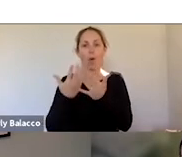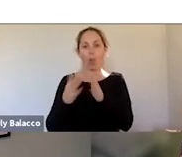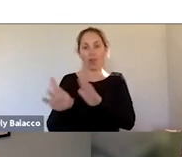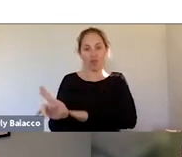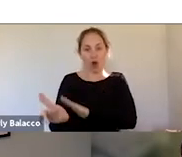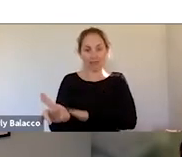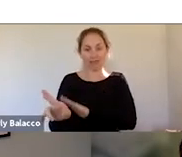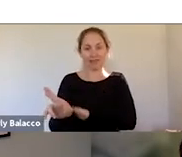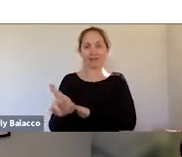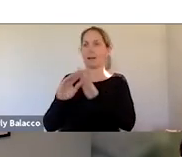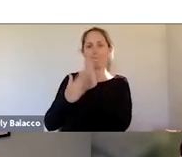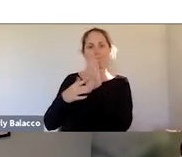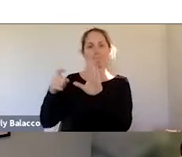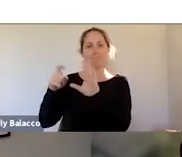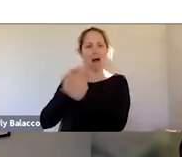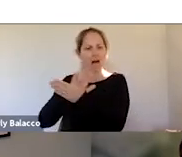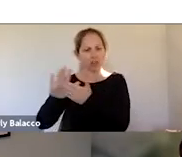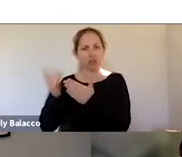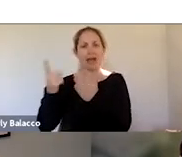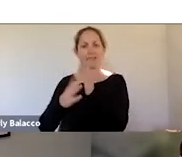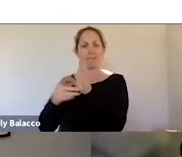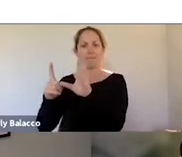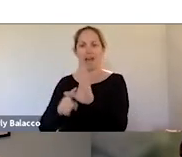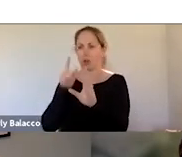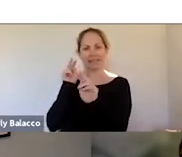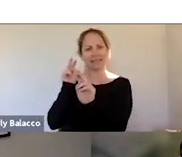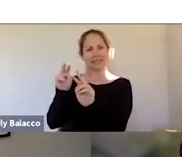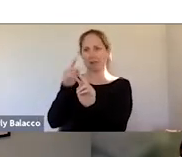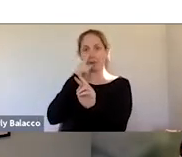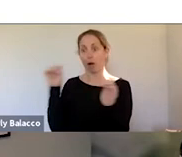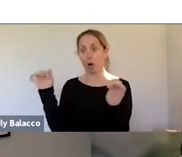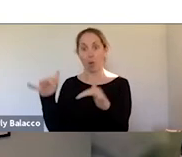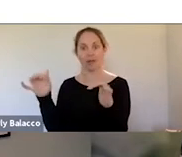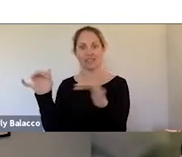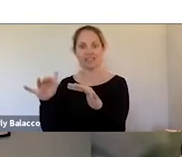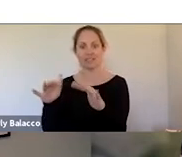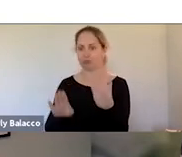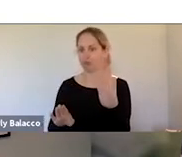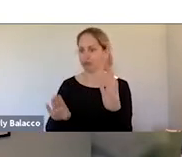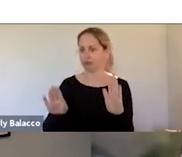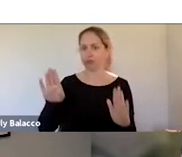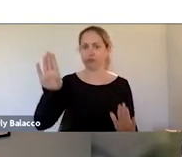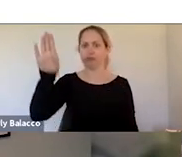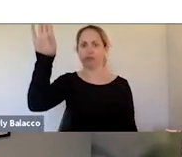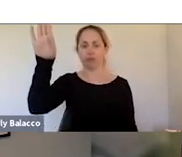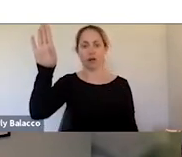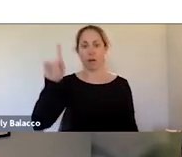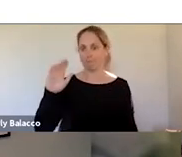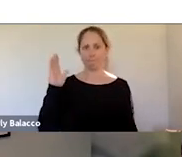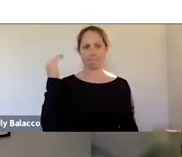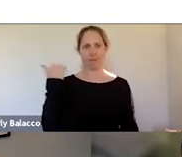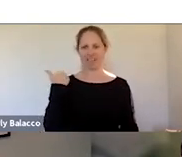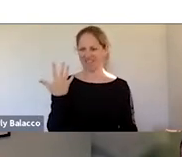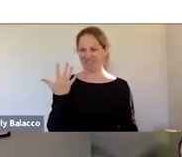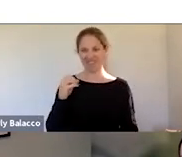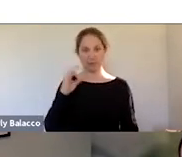vaccination rates among audiences in Chicago are kind of off the charts right now. So they've gone from half of the